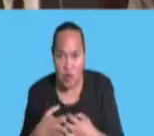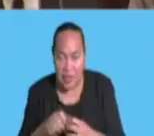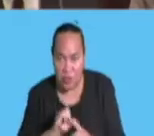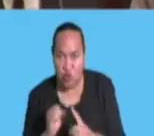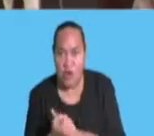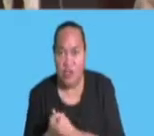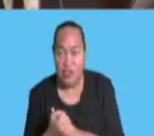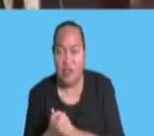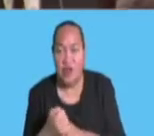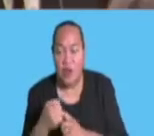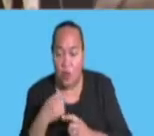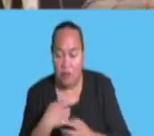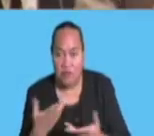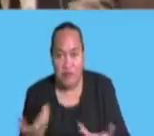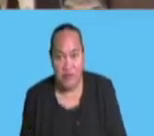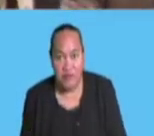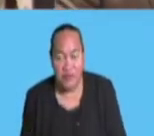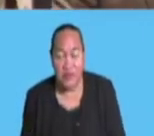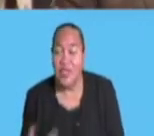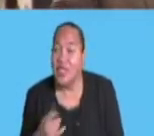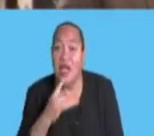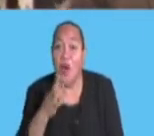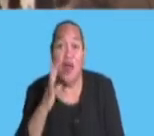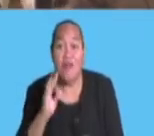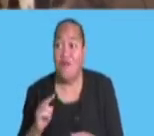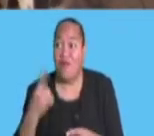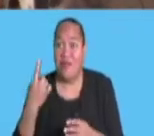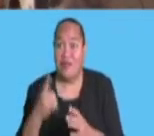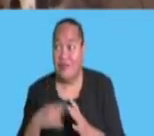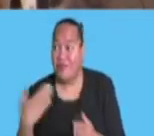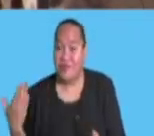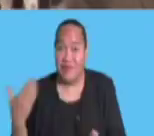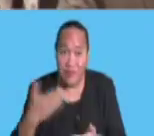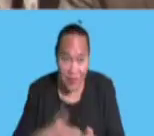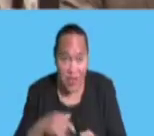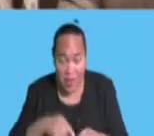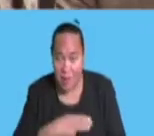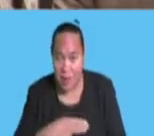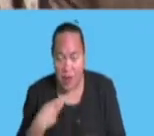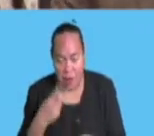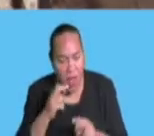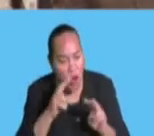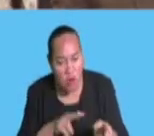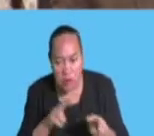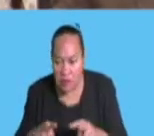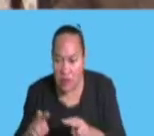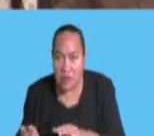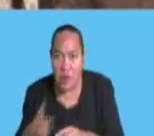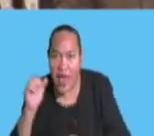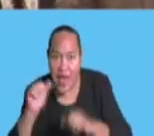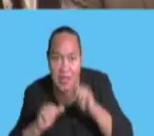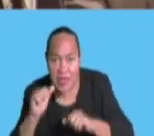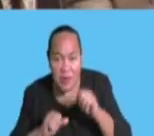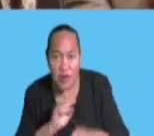ourselves in. Let me tell you, when I first came to the ministry that I'm in now, I looked at some of the APA, the assessments that they did for